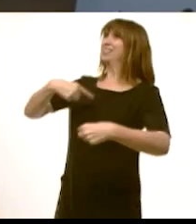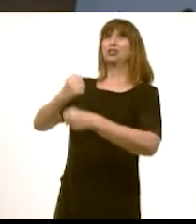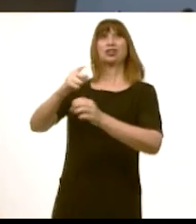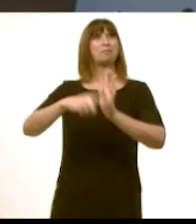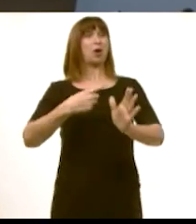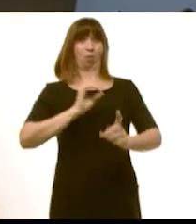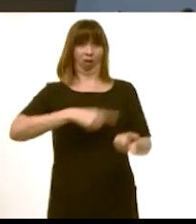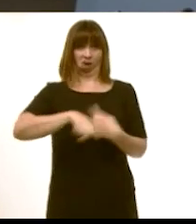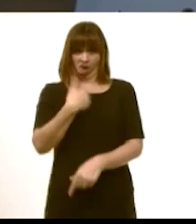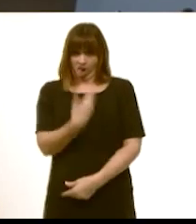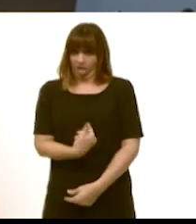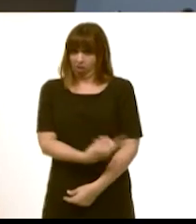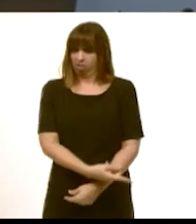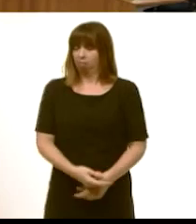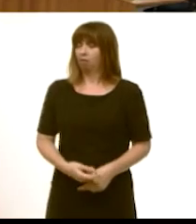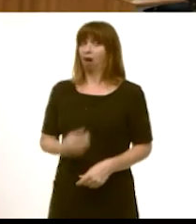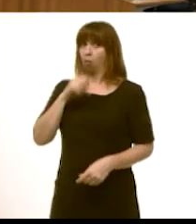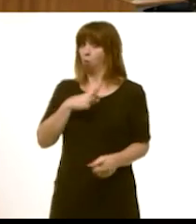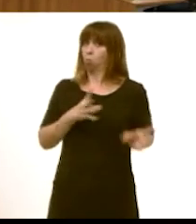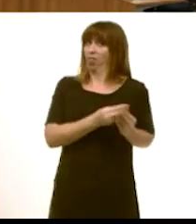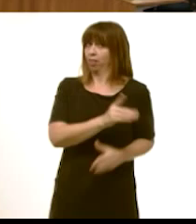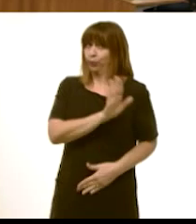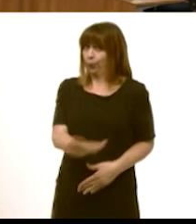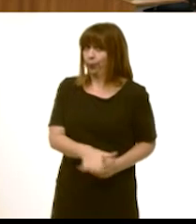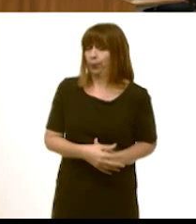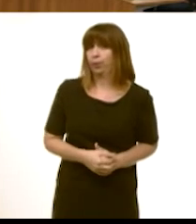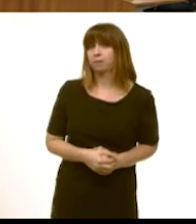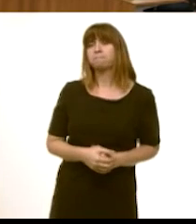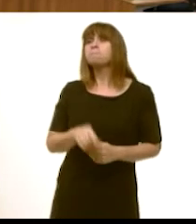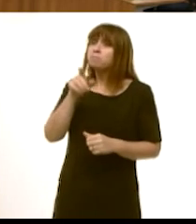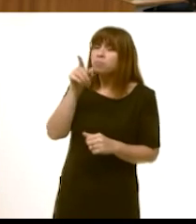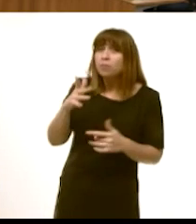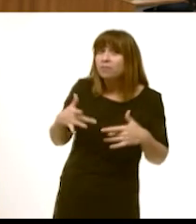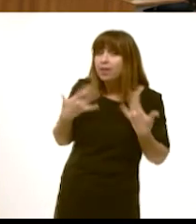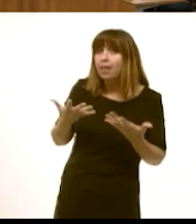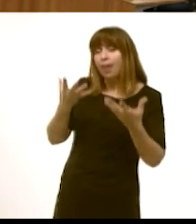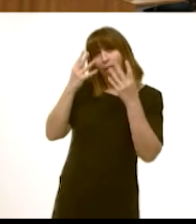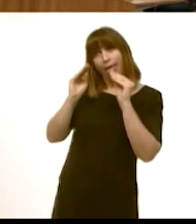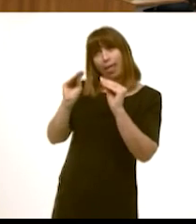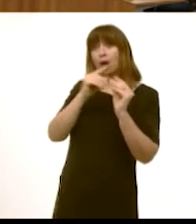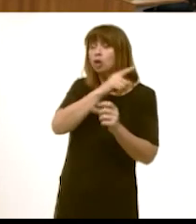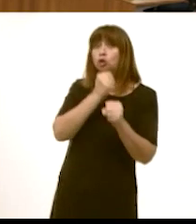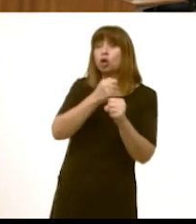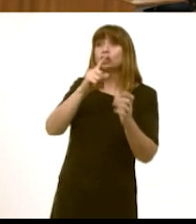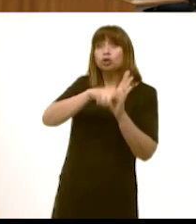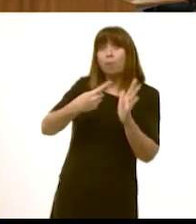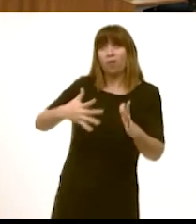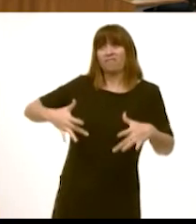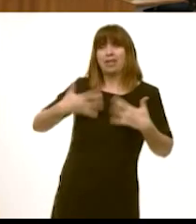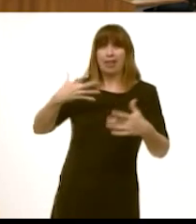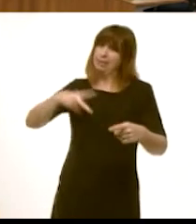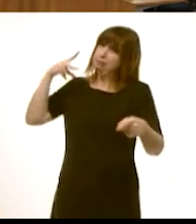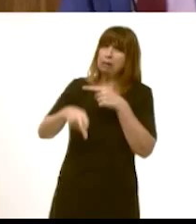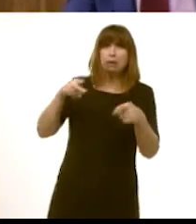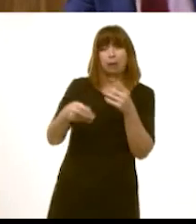he has said to those representing FE colleges that he feels that education cuts have not gone far enough. Yeah. Because his